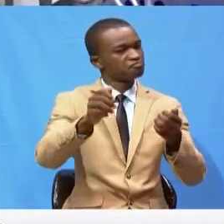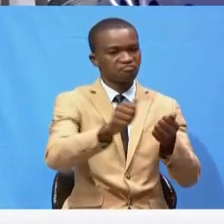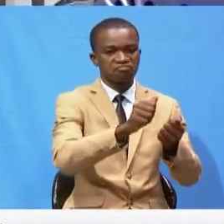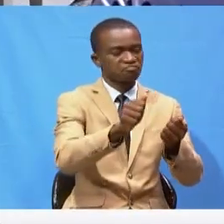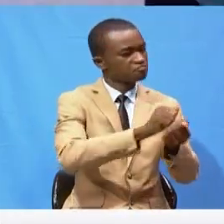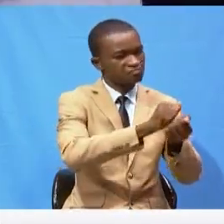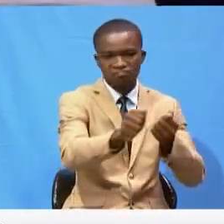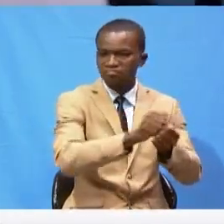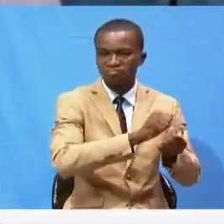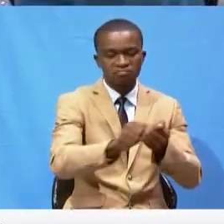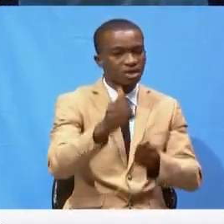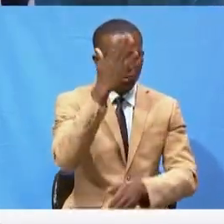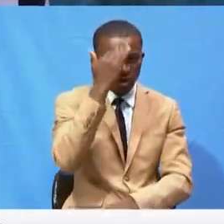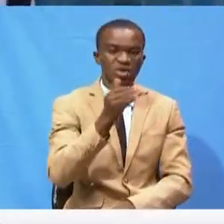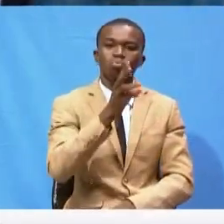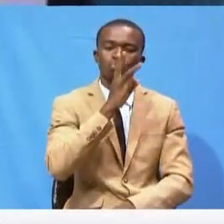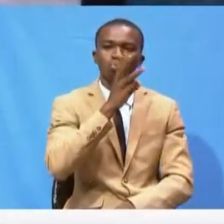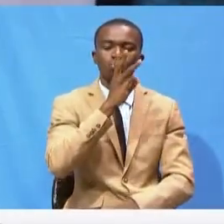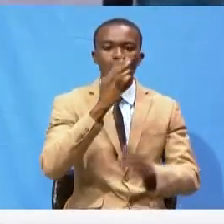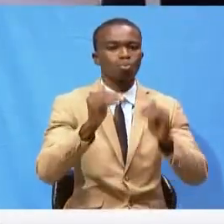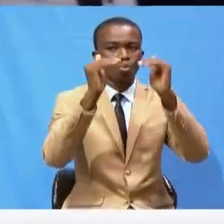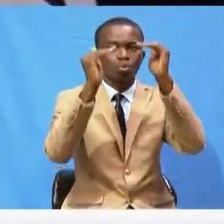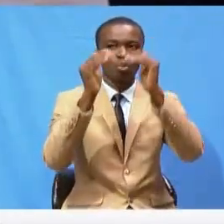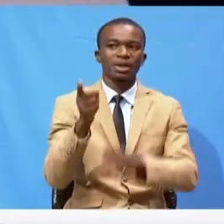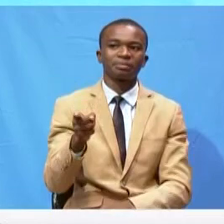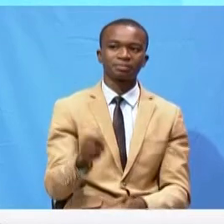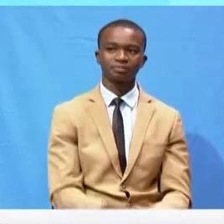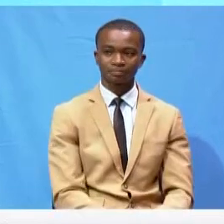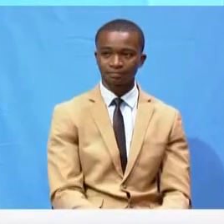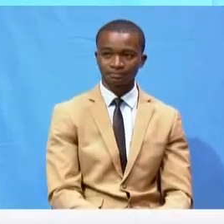Not one. Reporting in summer, I'm Gladys Nyuenda.